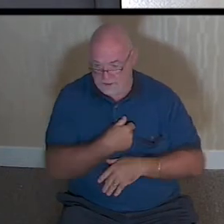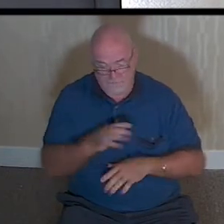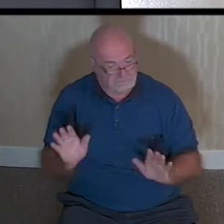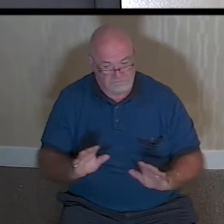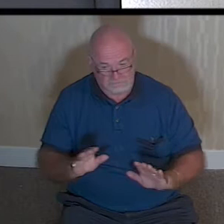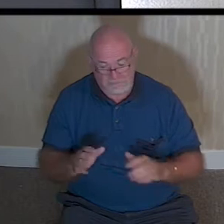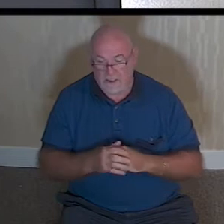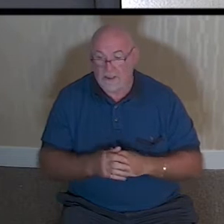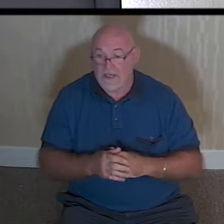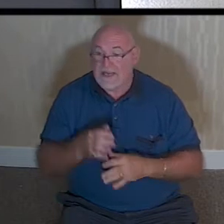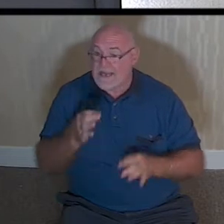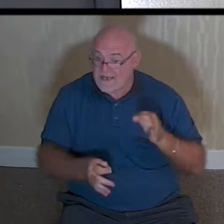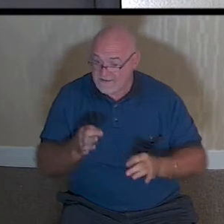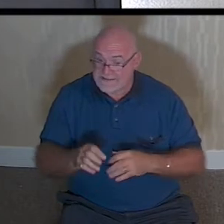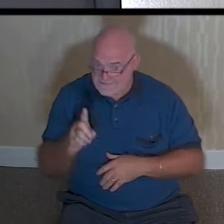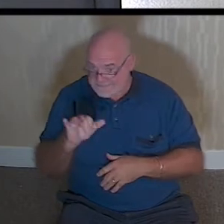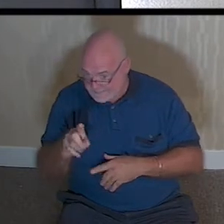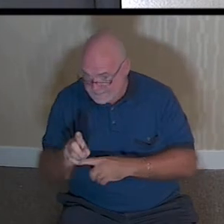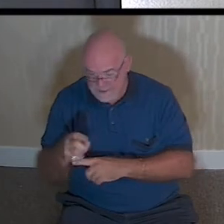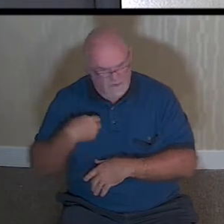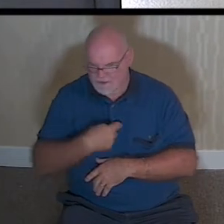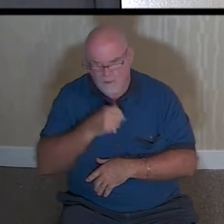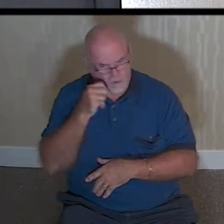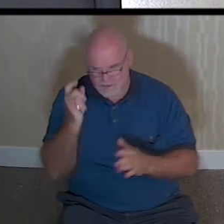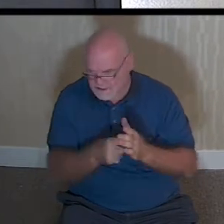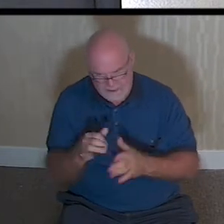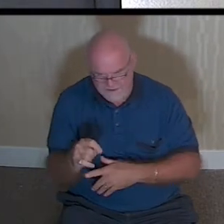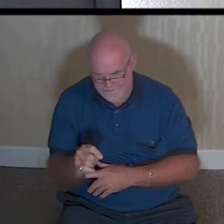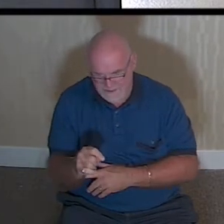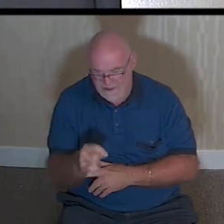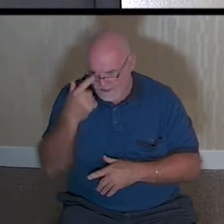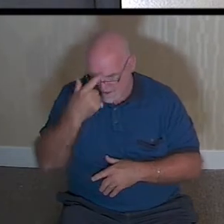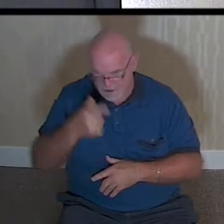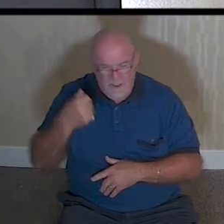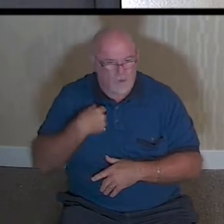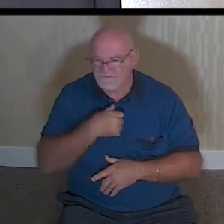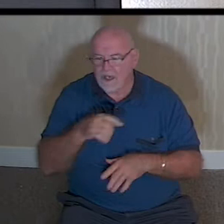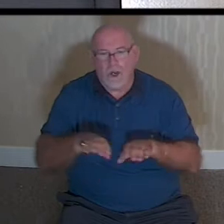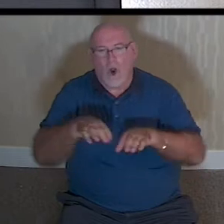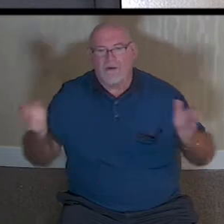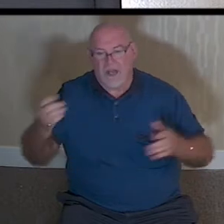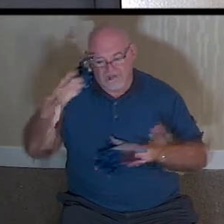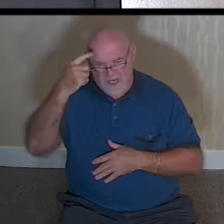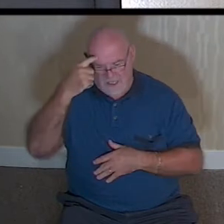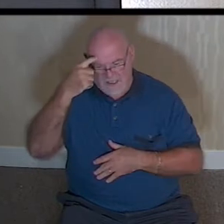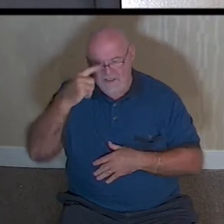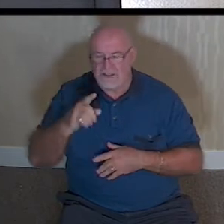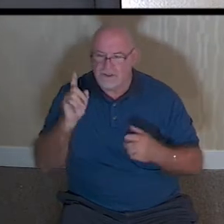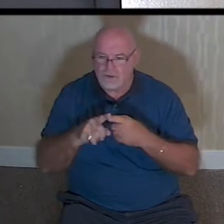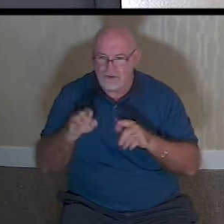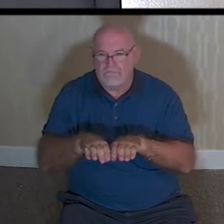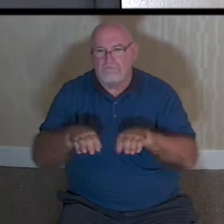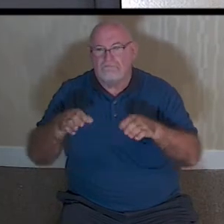if it were, we won't recognize it because we haven't opened our minds up to a bigger